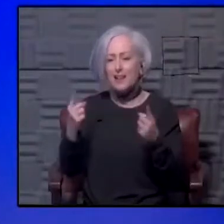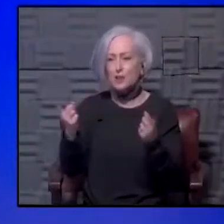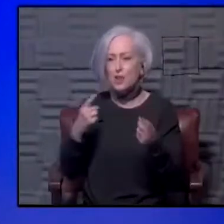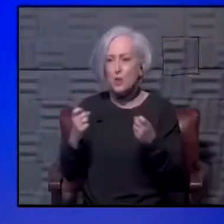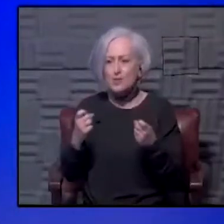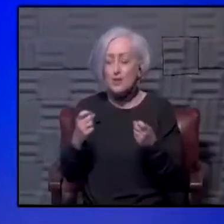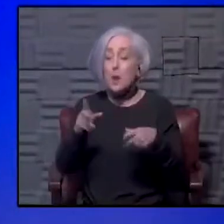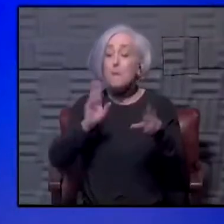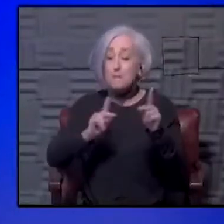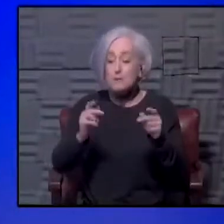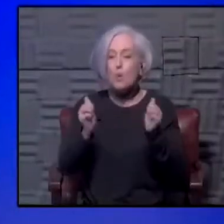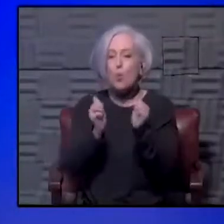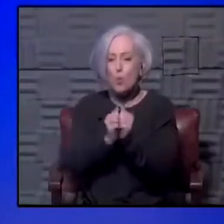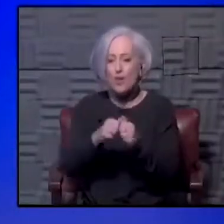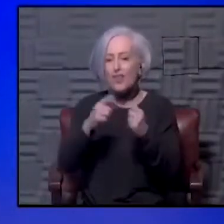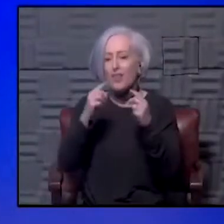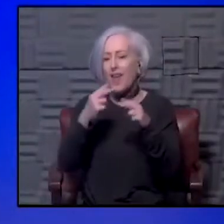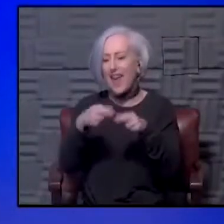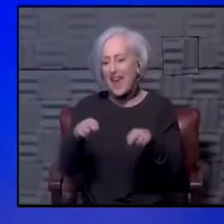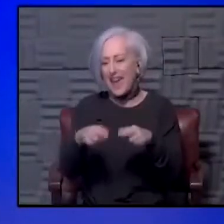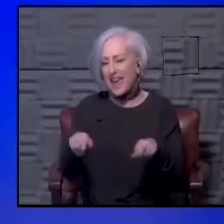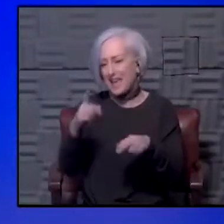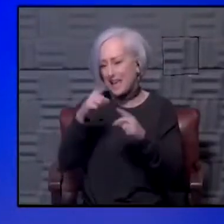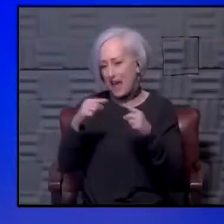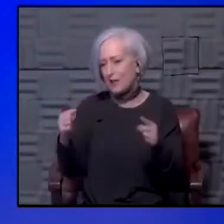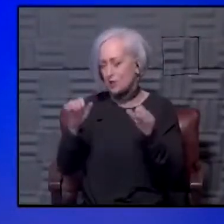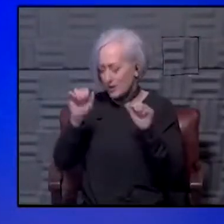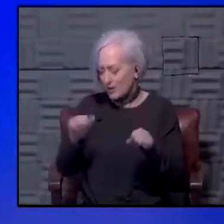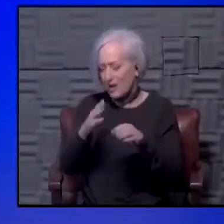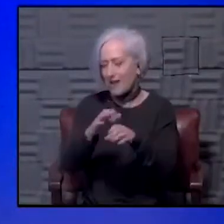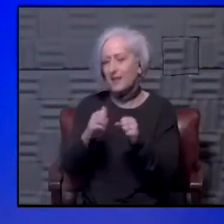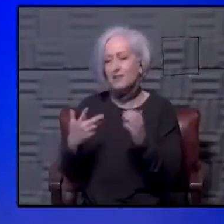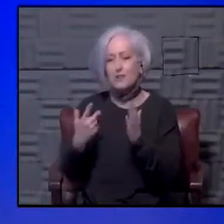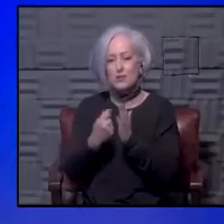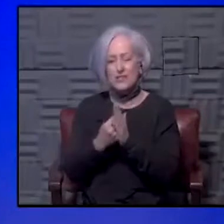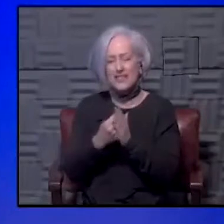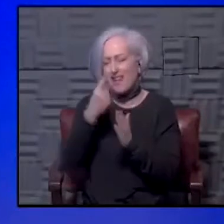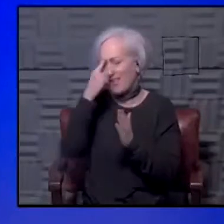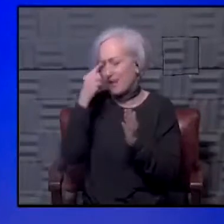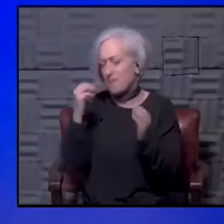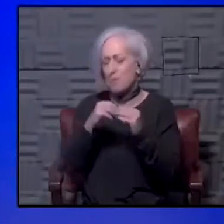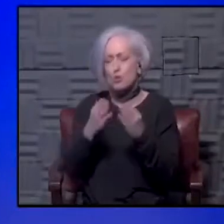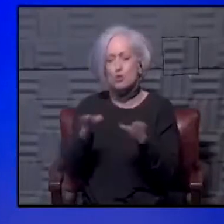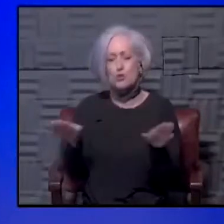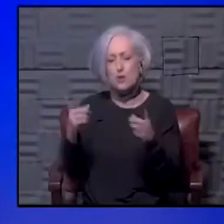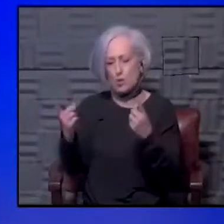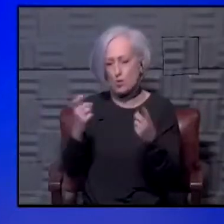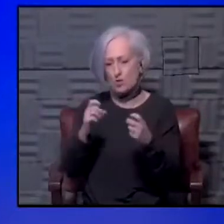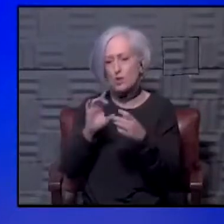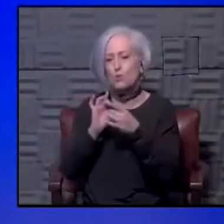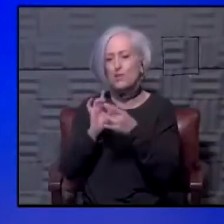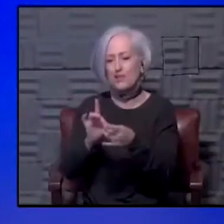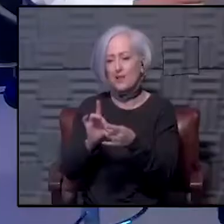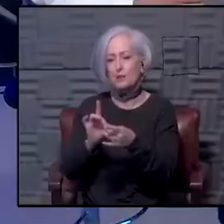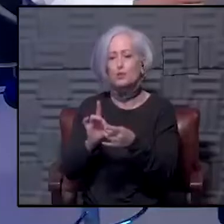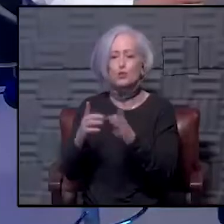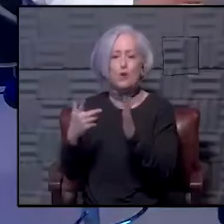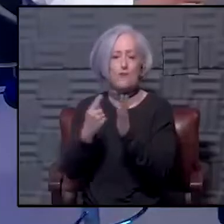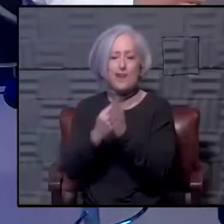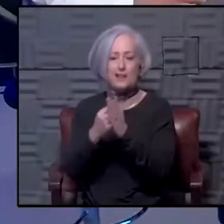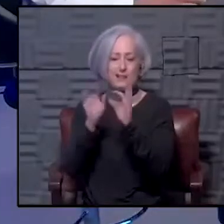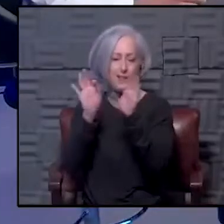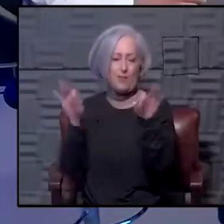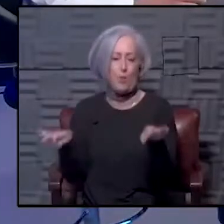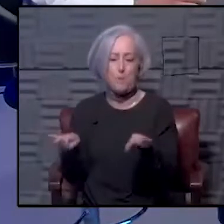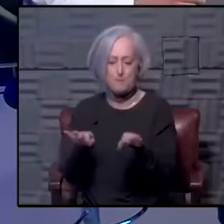absolutely 100% able to get this vaccine as well. So this may be just a generic question on a vaccine form. All right,